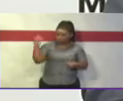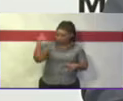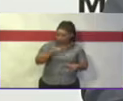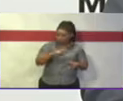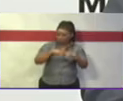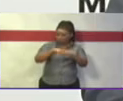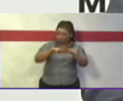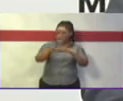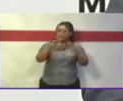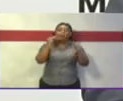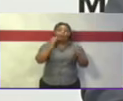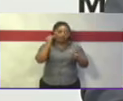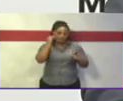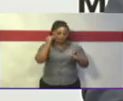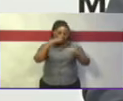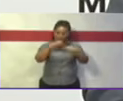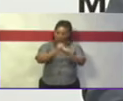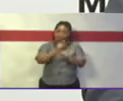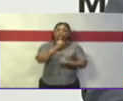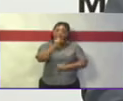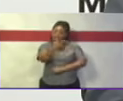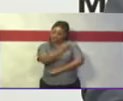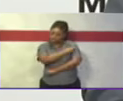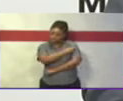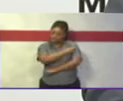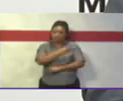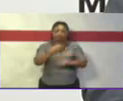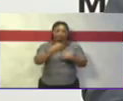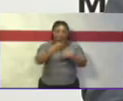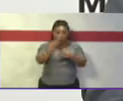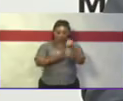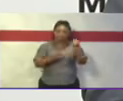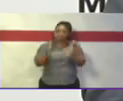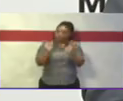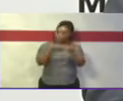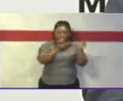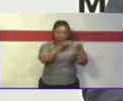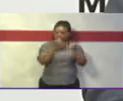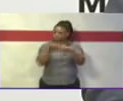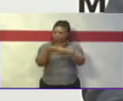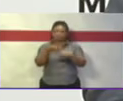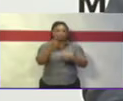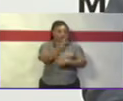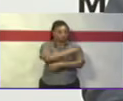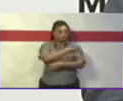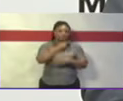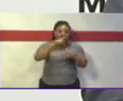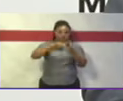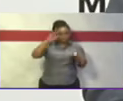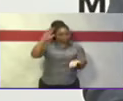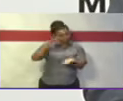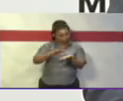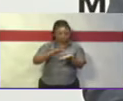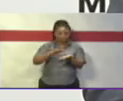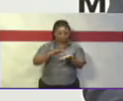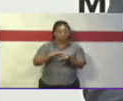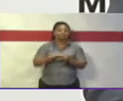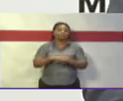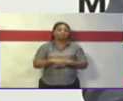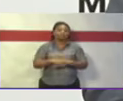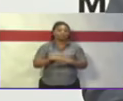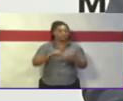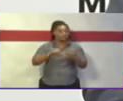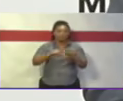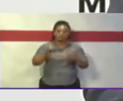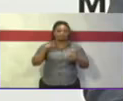So having both sides vaccinated, both groups of people, decreases the likelihood of one infection going from one person to the